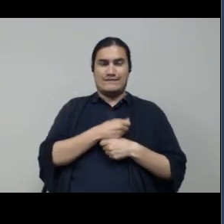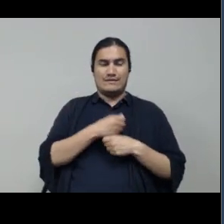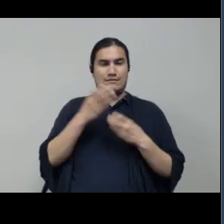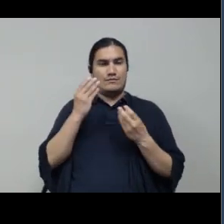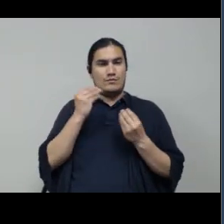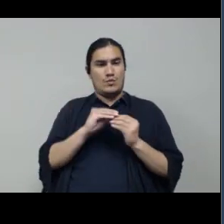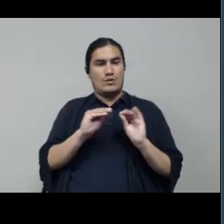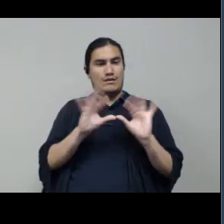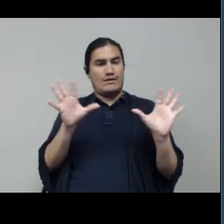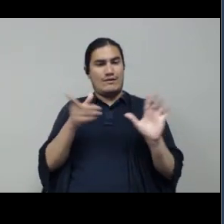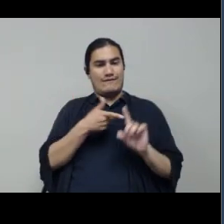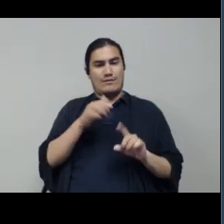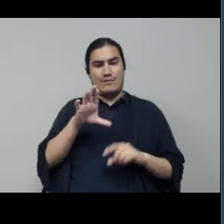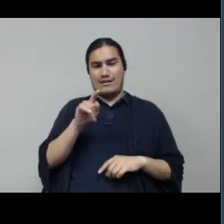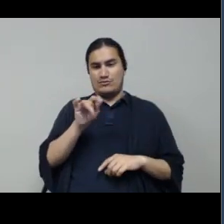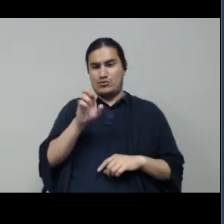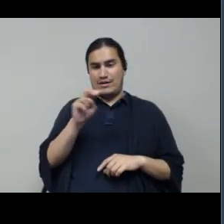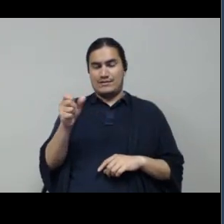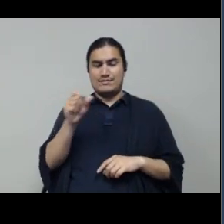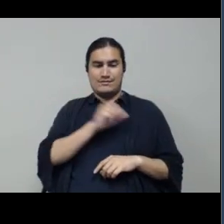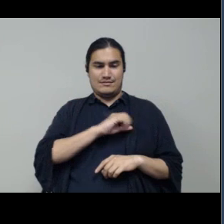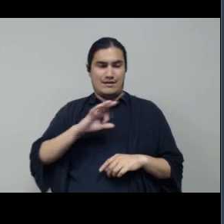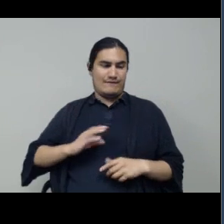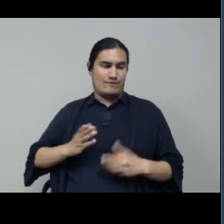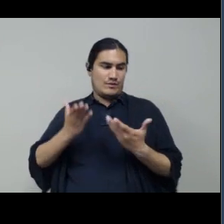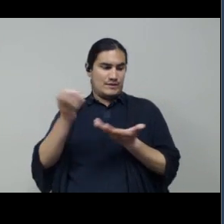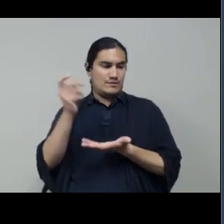from Caltrans, staff recommends approval for this item.